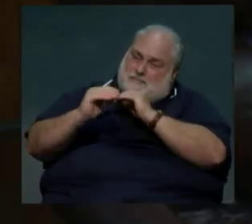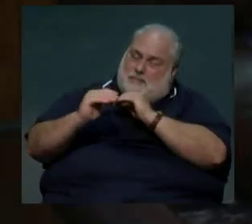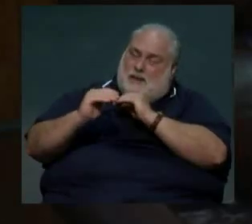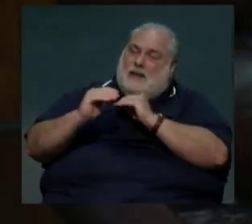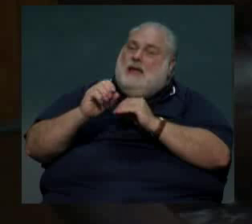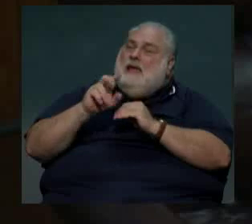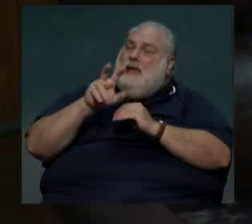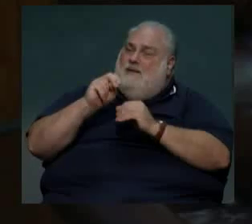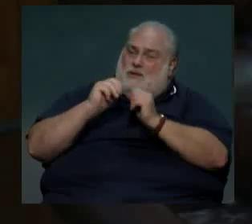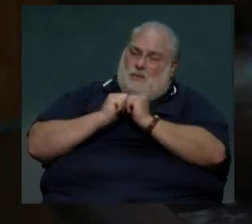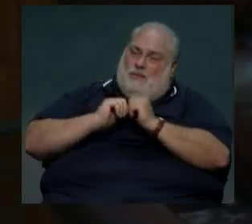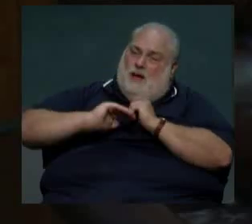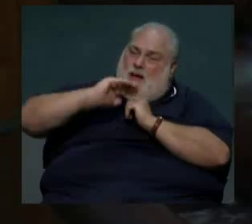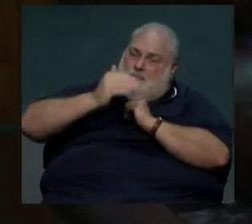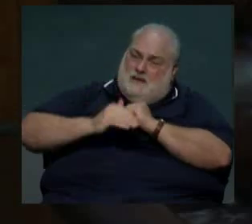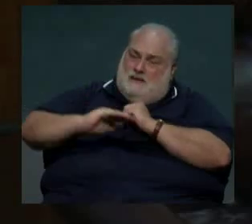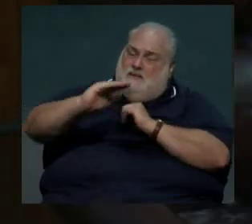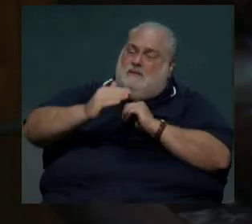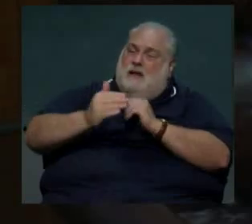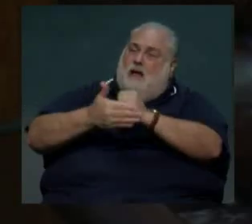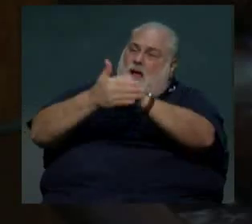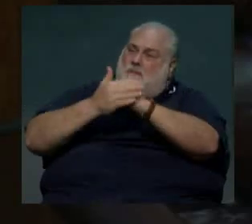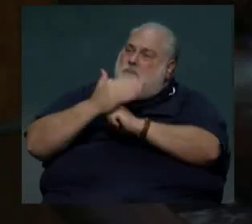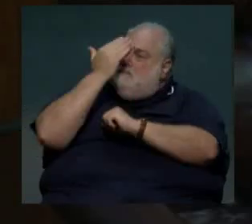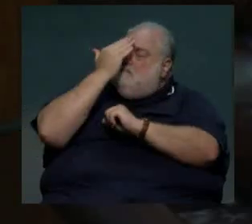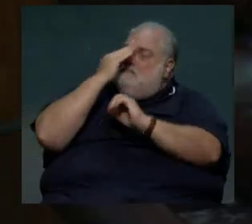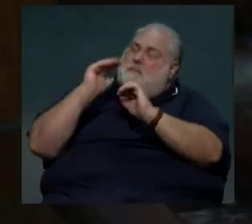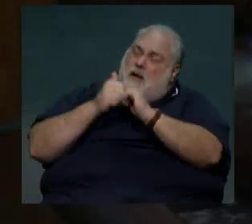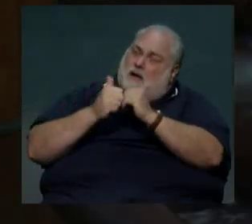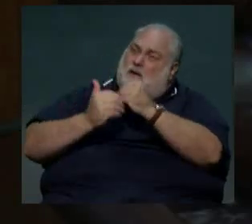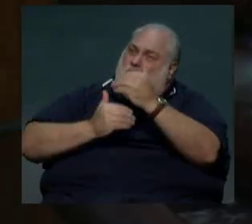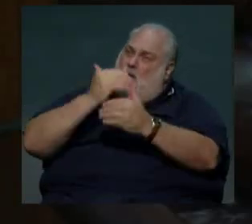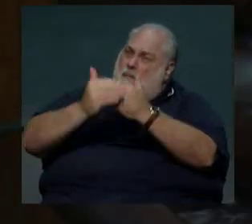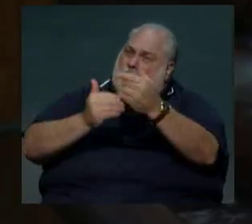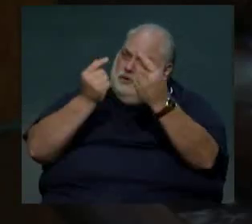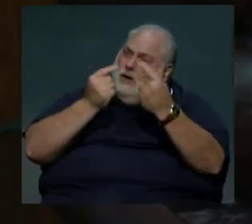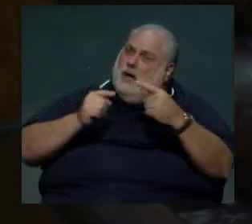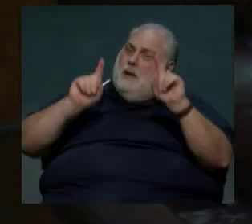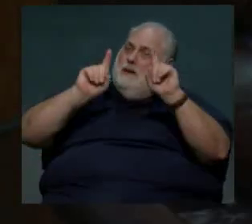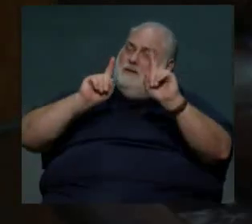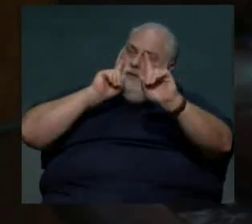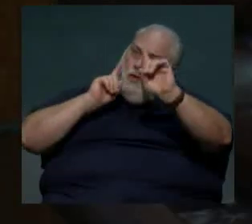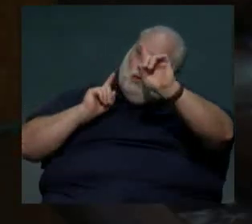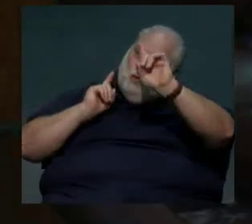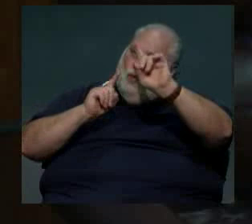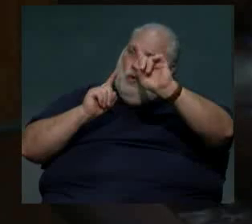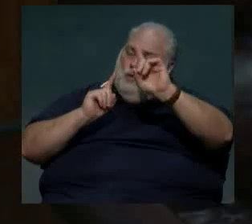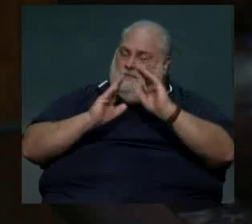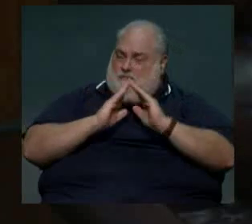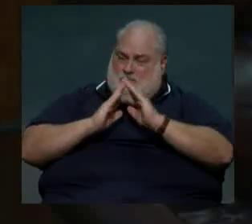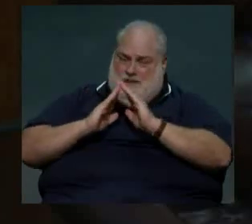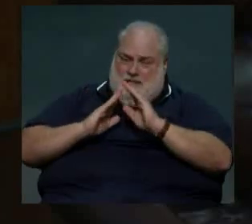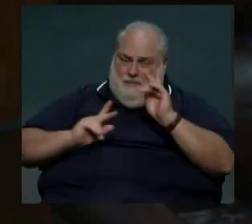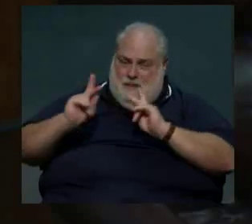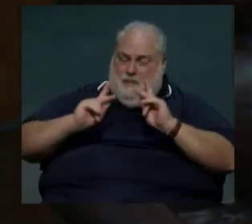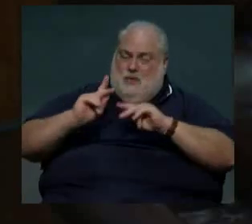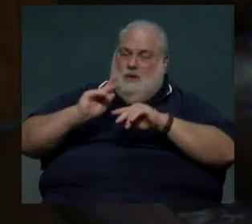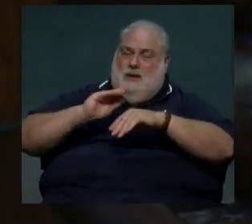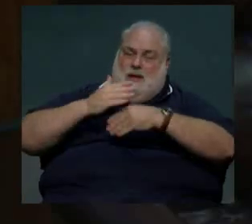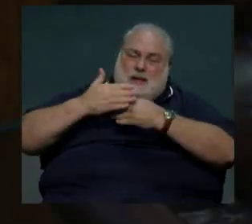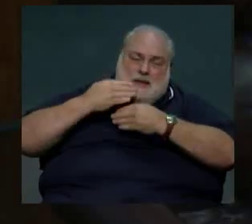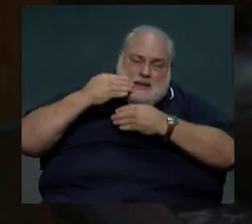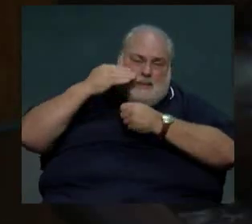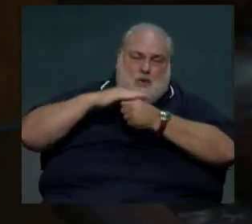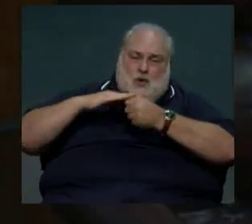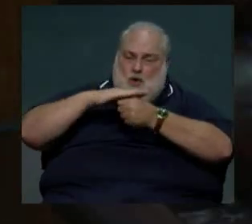is discovering how we must go about accomplishing our goals for our great city, how we bring quality of life to our neighborhoods, churches, and businesses.